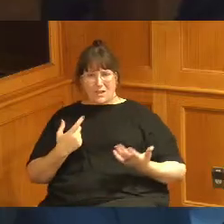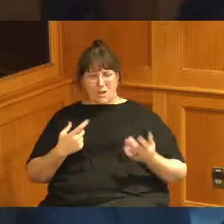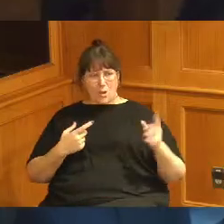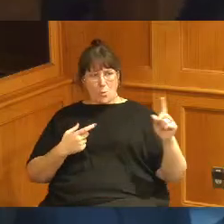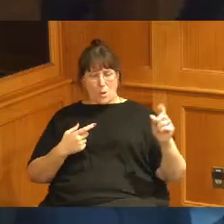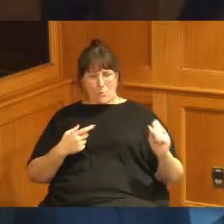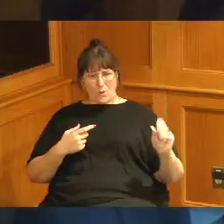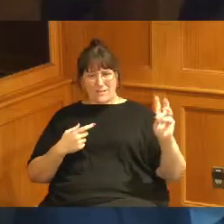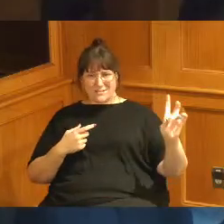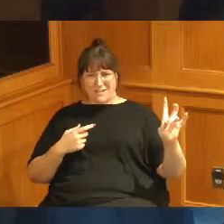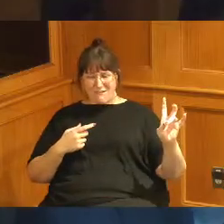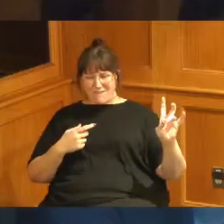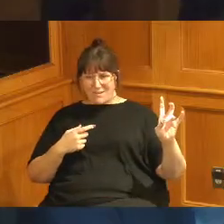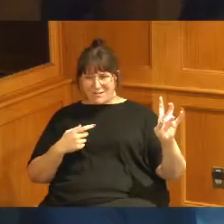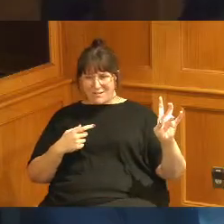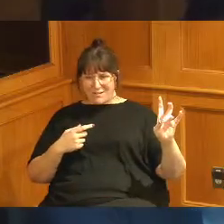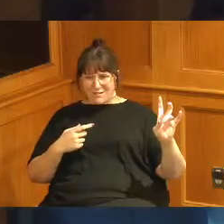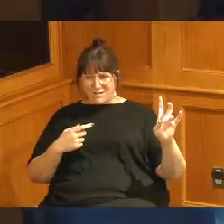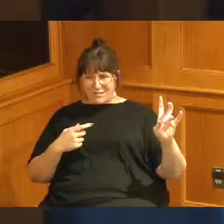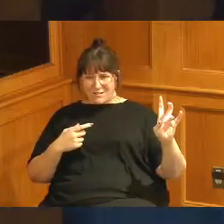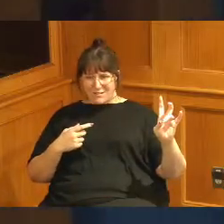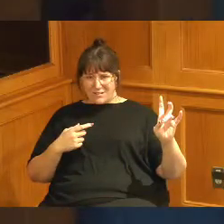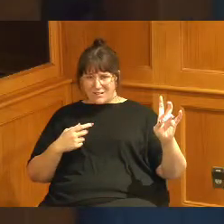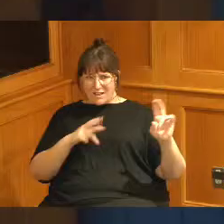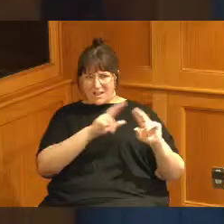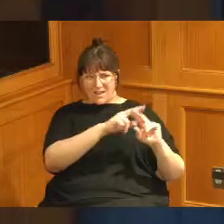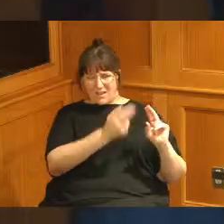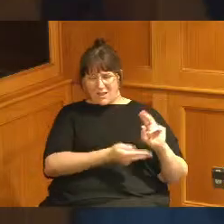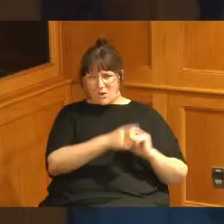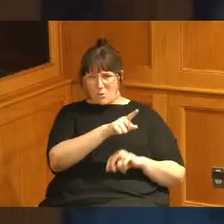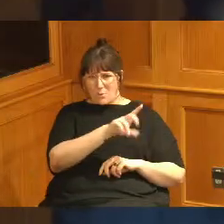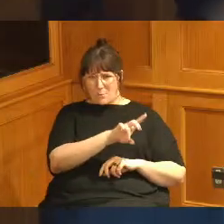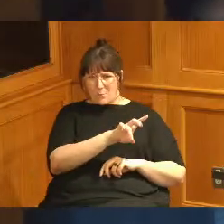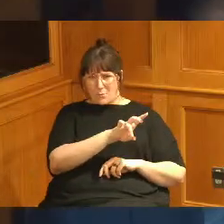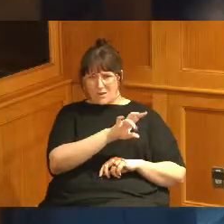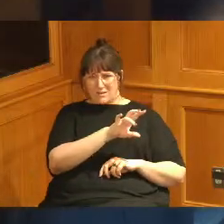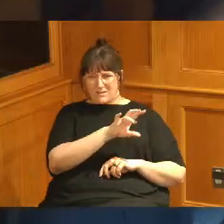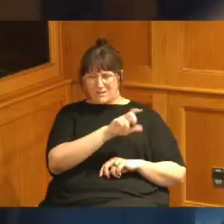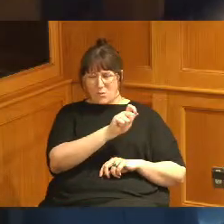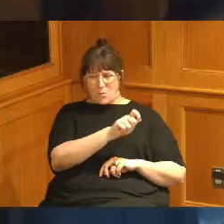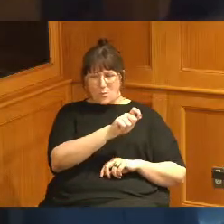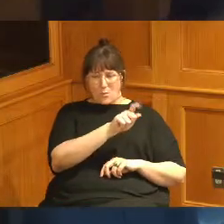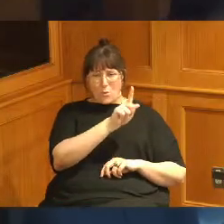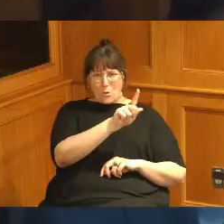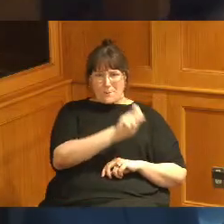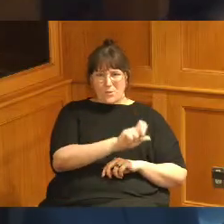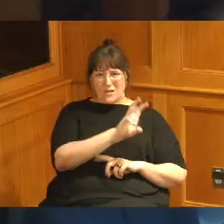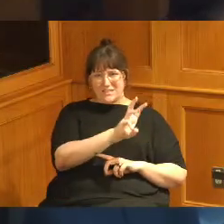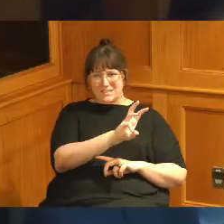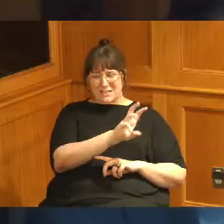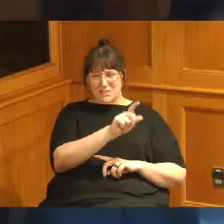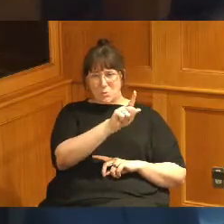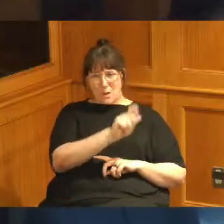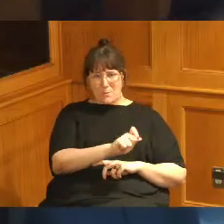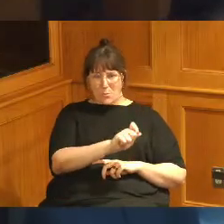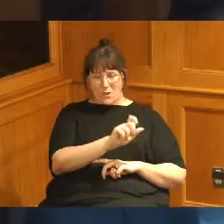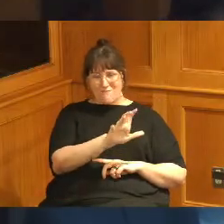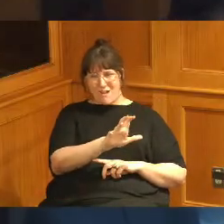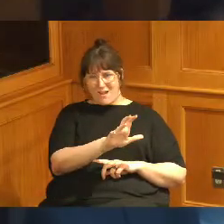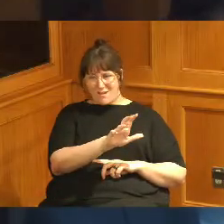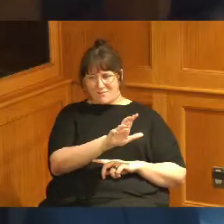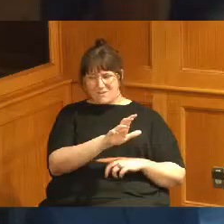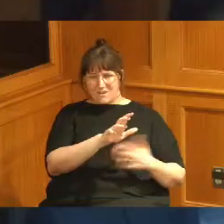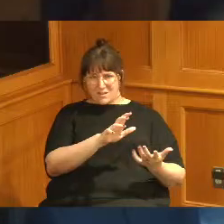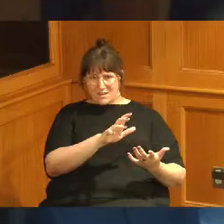$1.7 million in the original lease, and then went down to $1.6 million, and then $1.5 million. Now eventually they got down to no money when people stopped